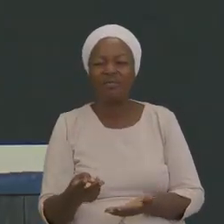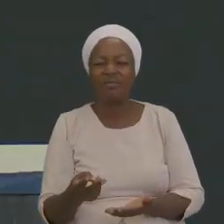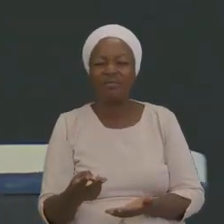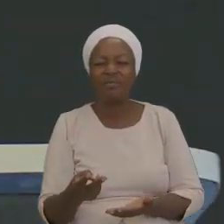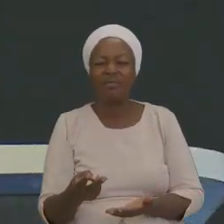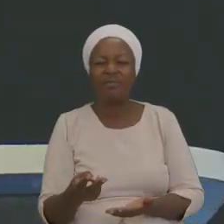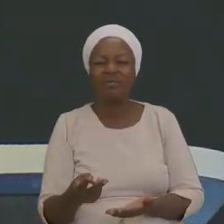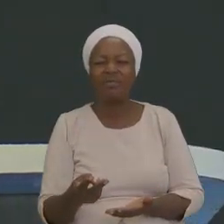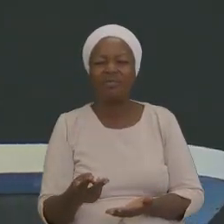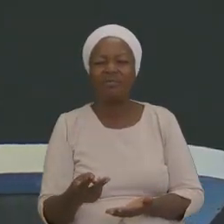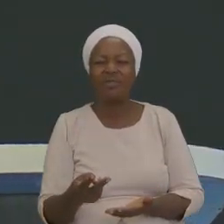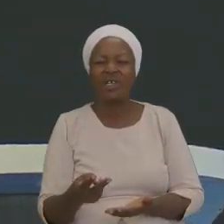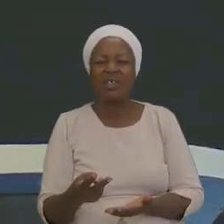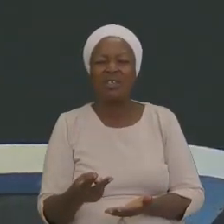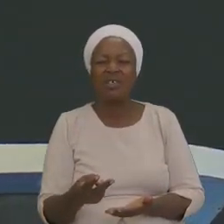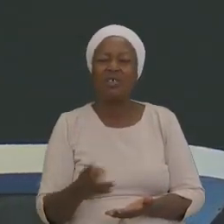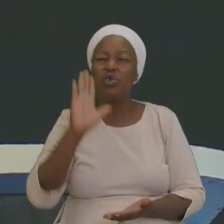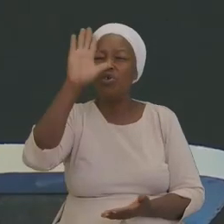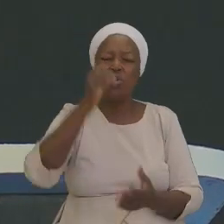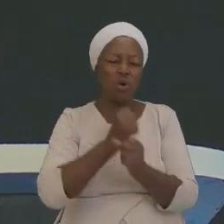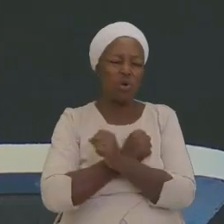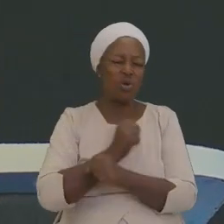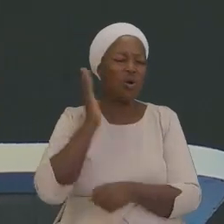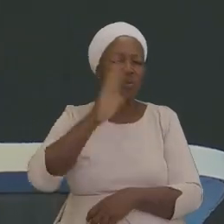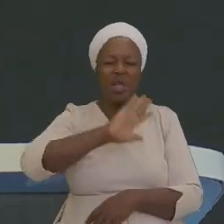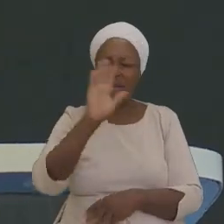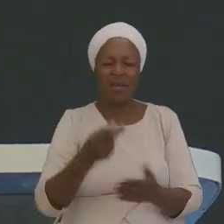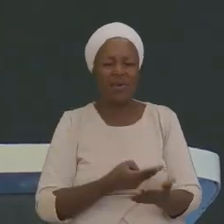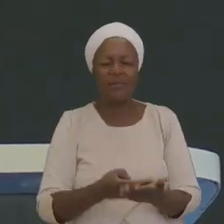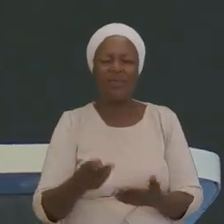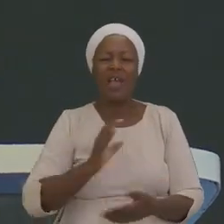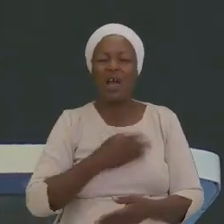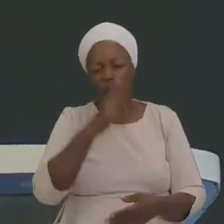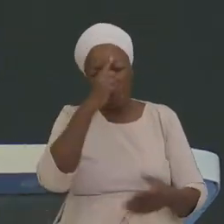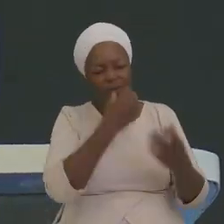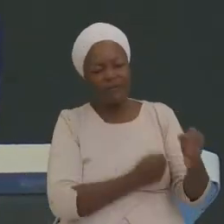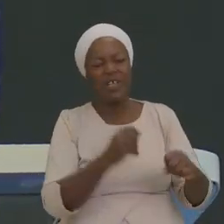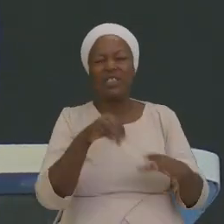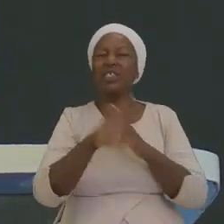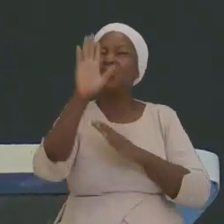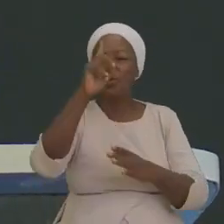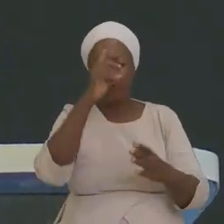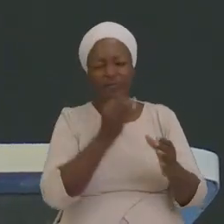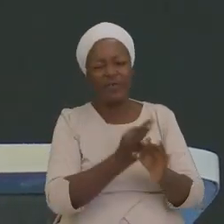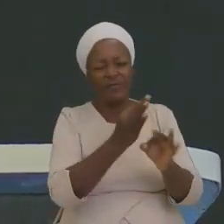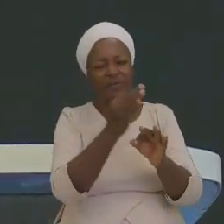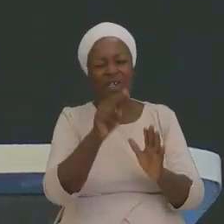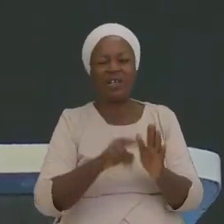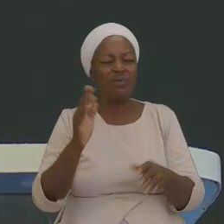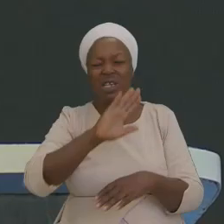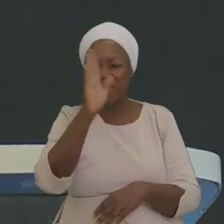Your love will never fail. Our faith in your faithfulness will not